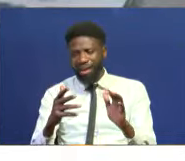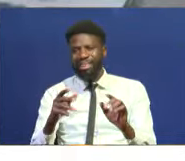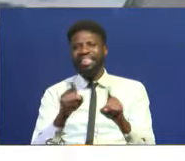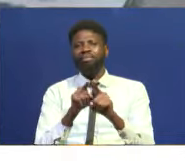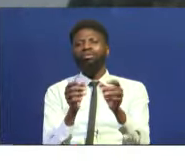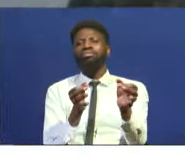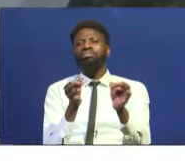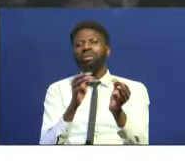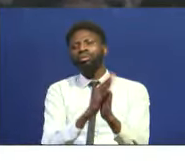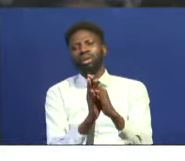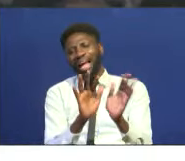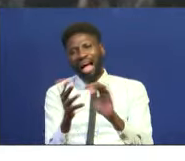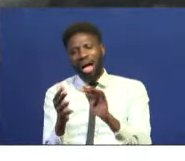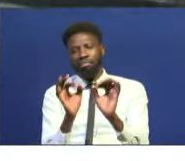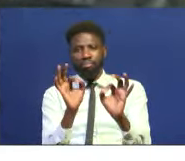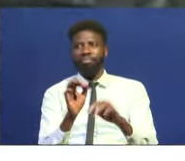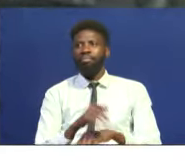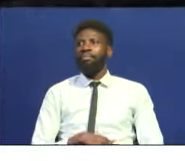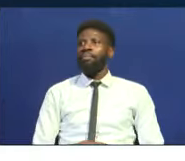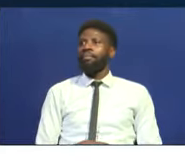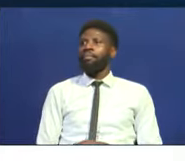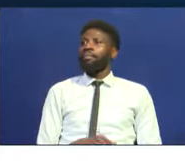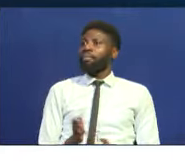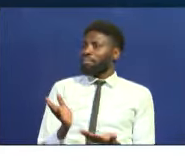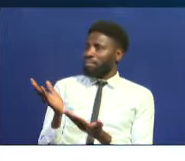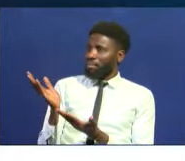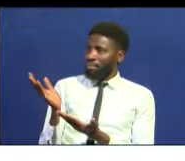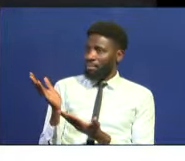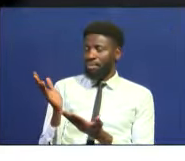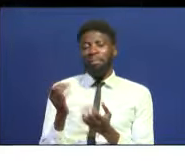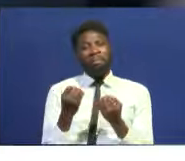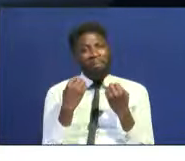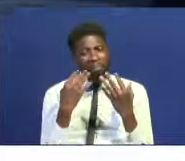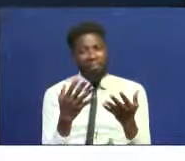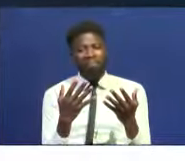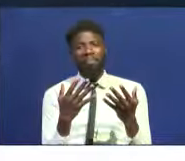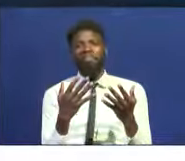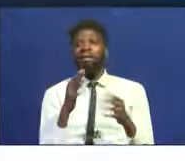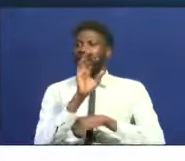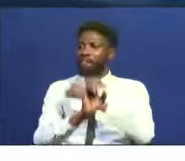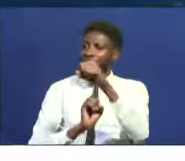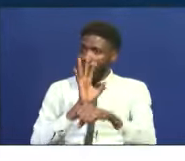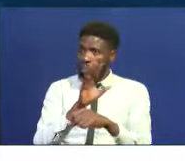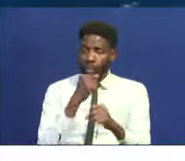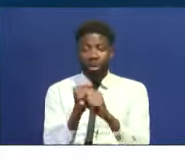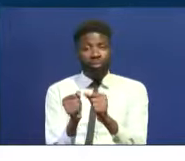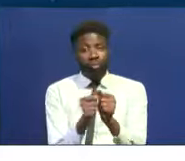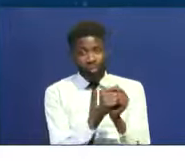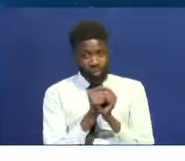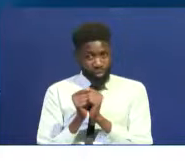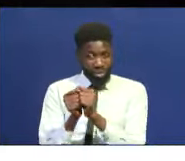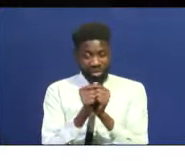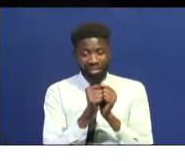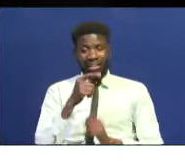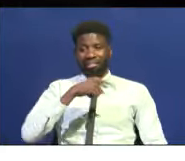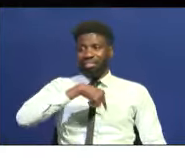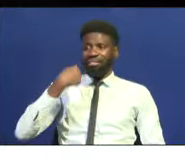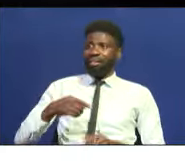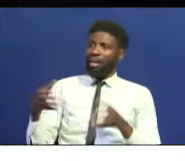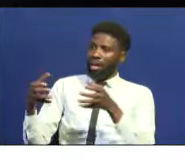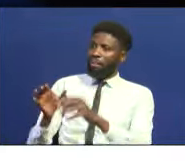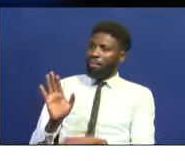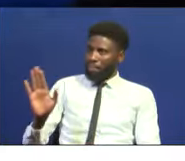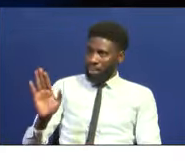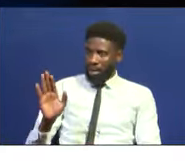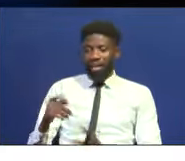favor. Filamu kadhaa zilizotengenezwa kwa ushirikiano na kampuni ya Kichina ya Light Cheza Animation, ikiwemo Chang